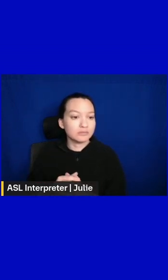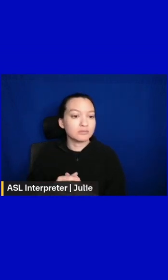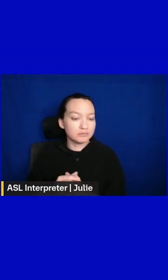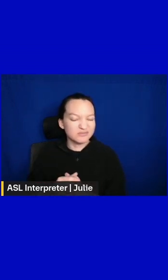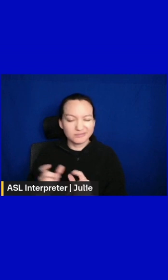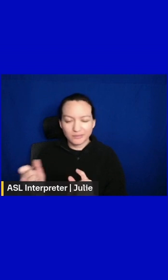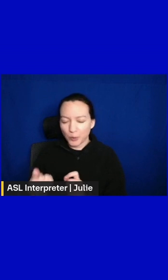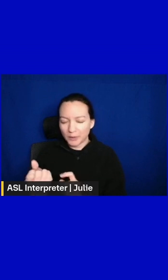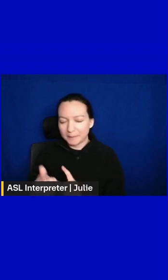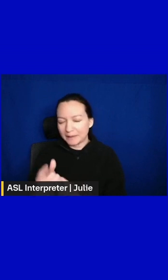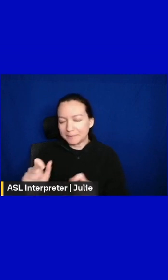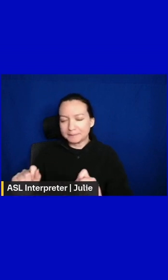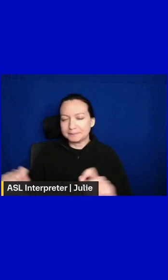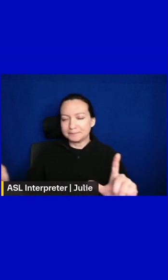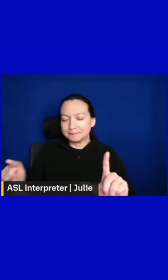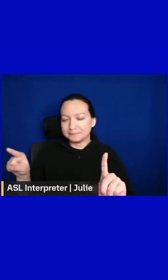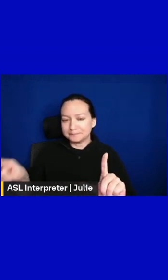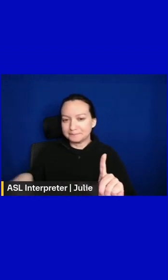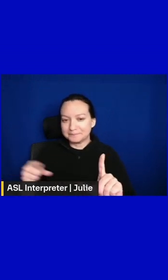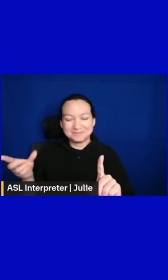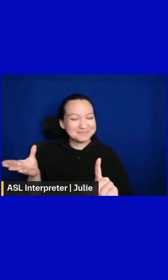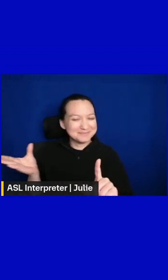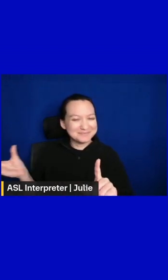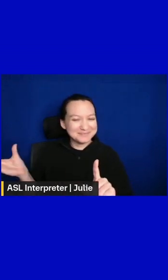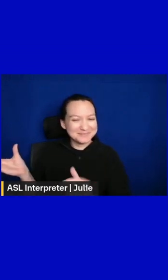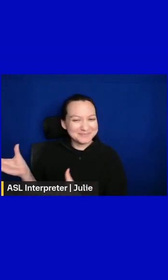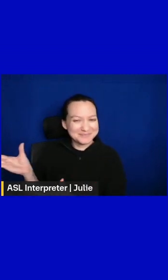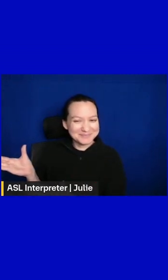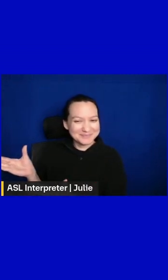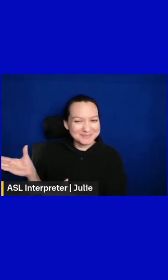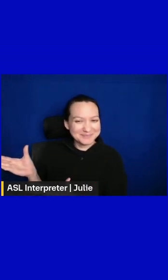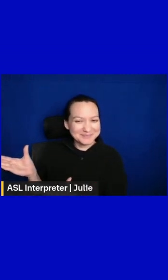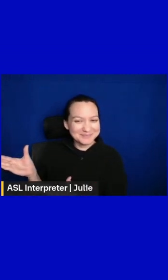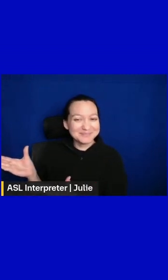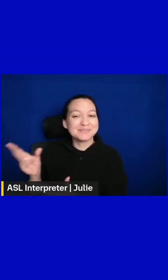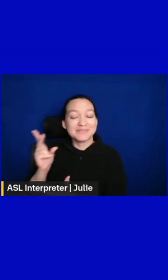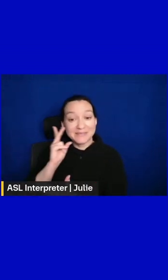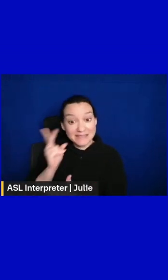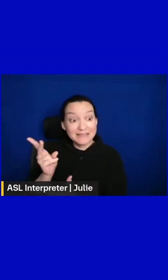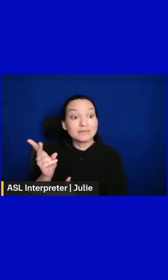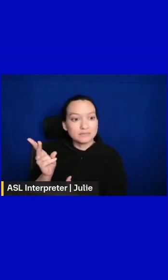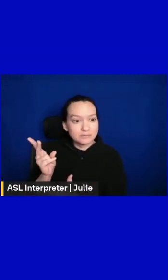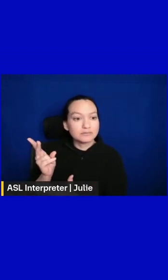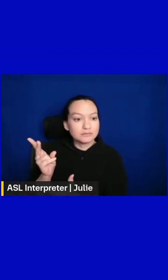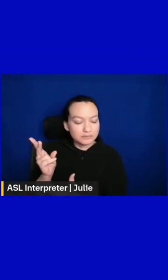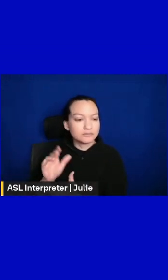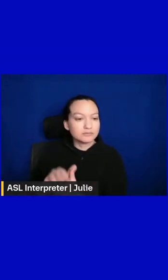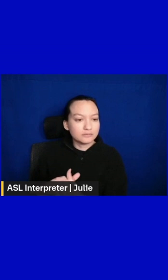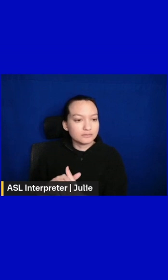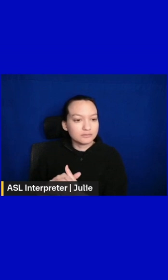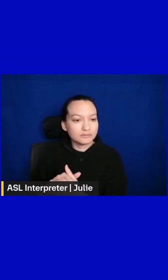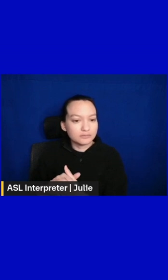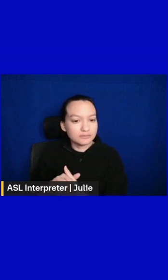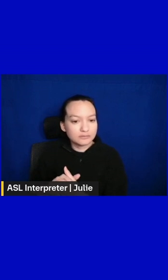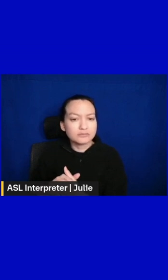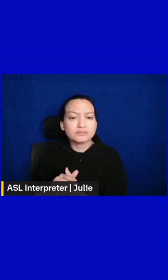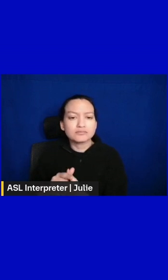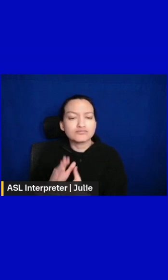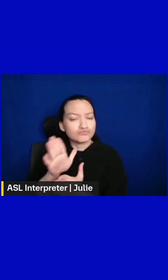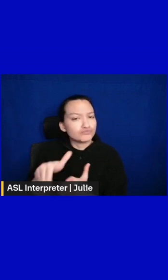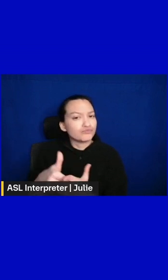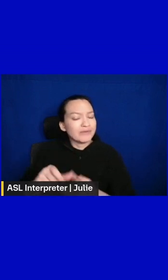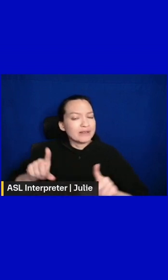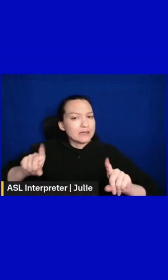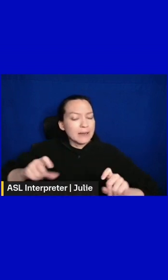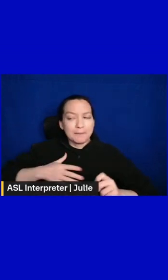minute. There it is. And we'll see that I have got it testing